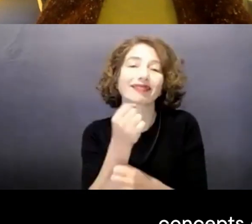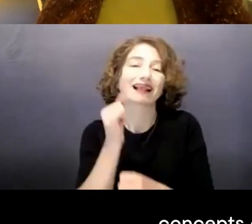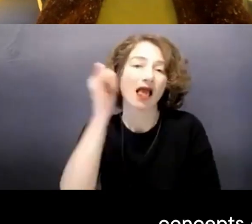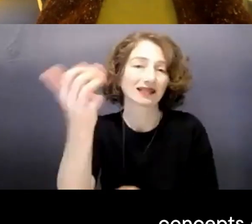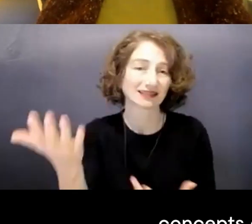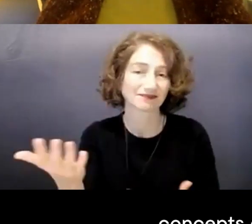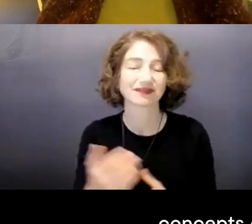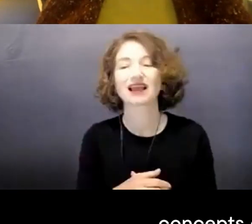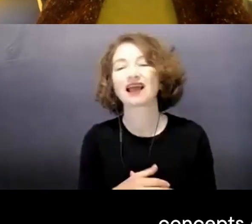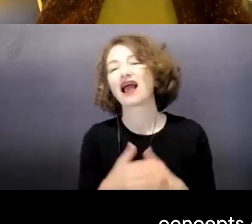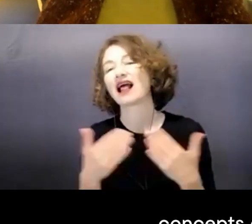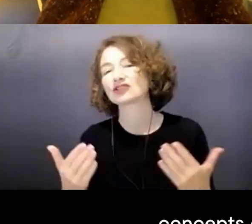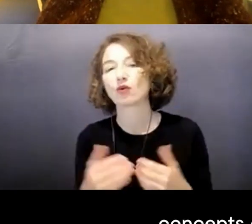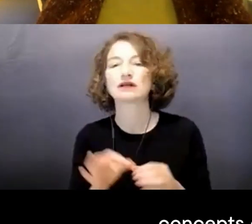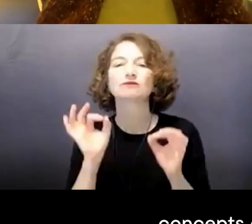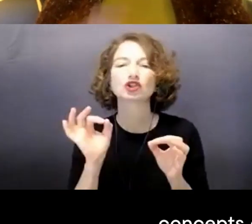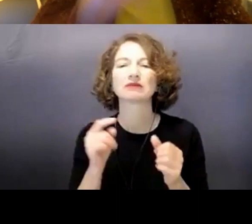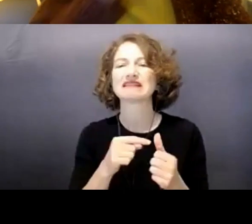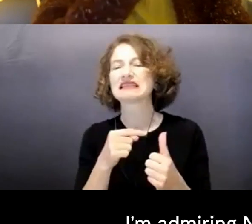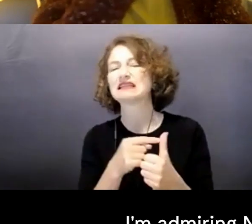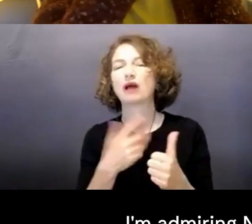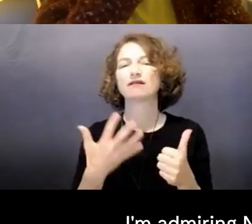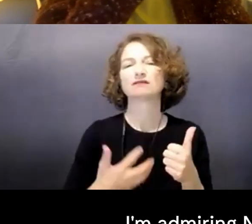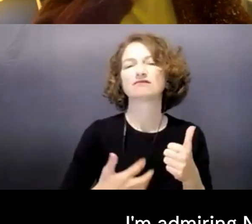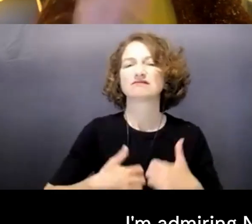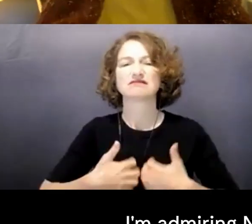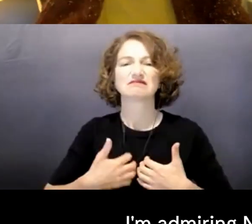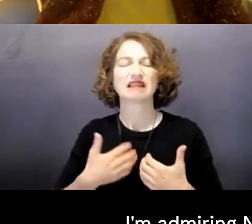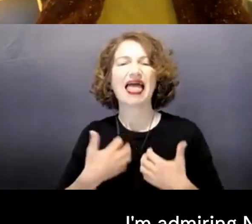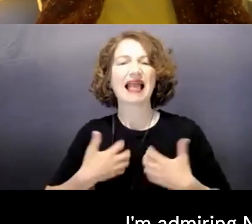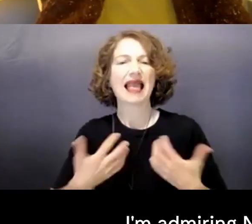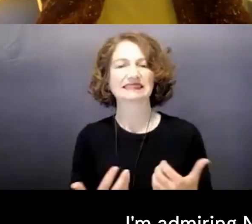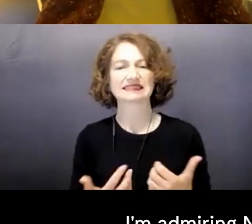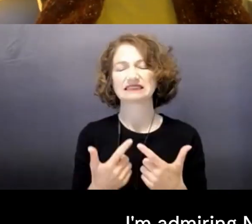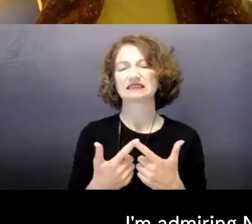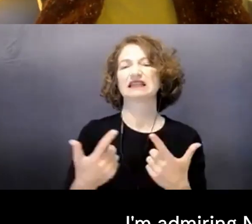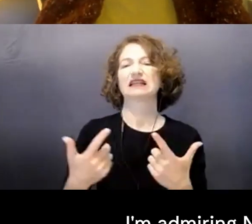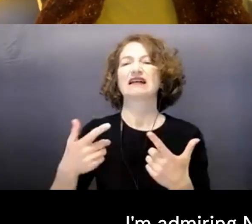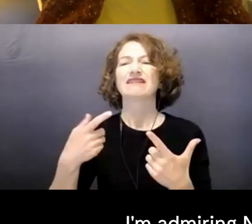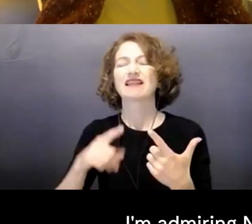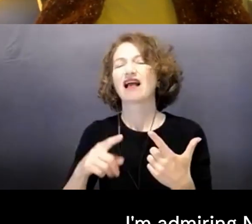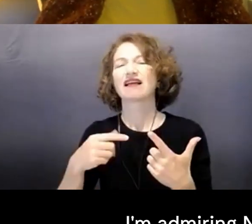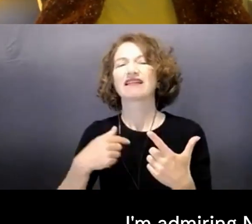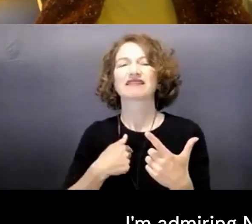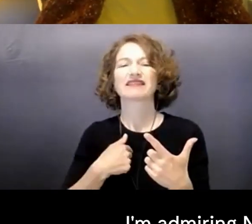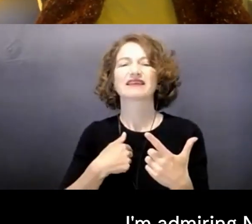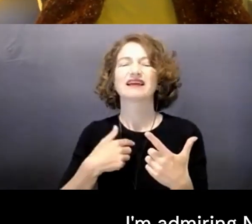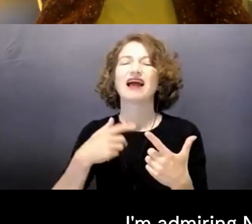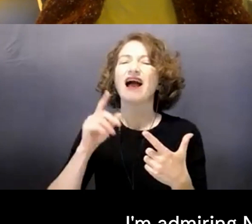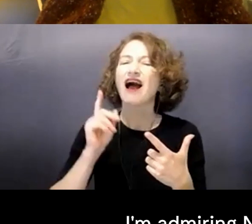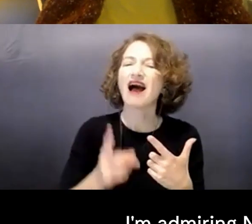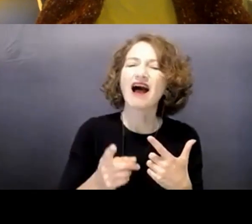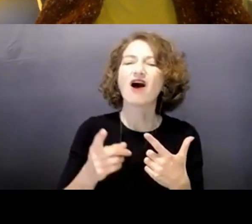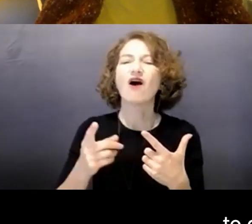of professionalism, I think needed to be cripped. I'm admiring Noa's beautiful lipstick, but honestly, I didn't have